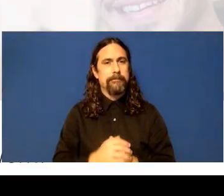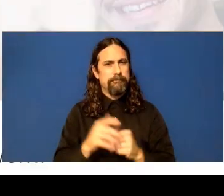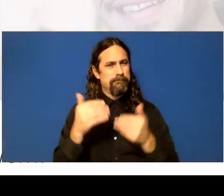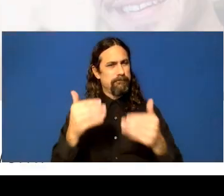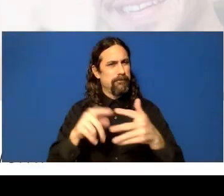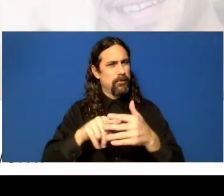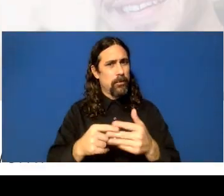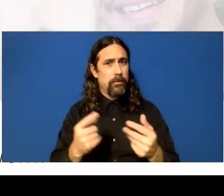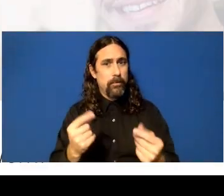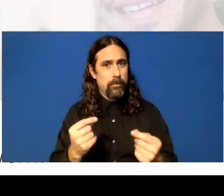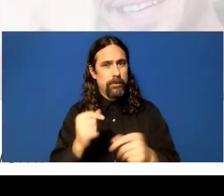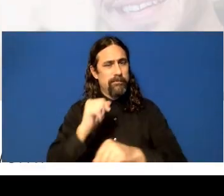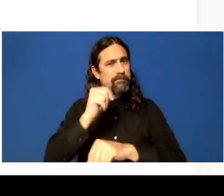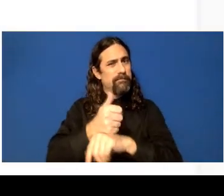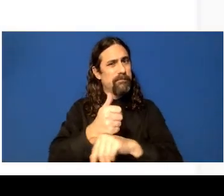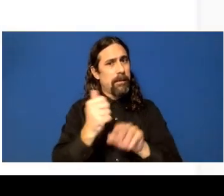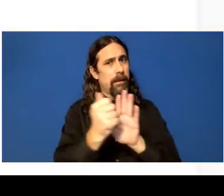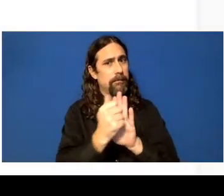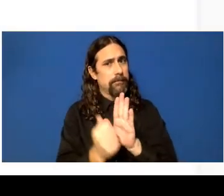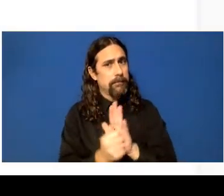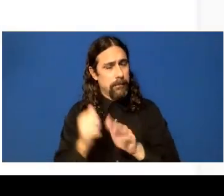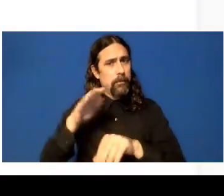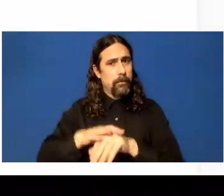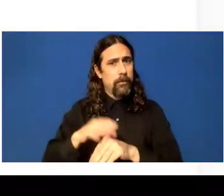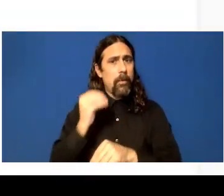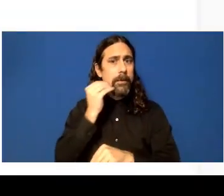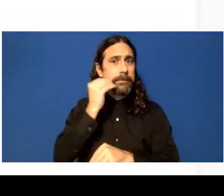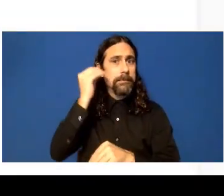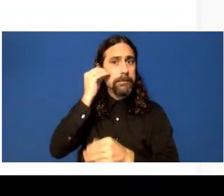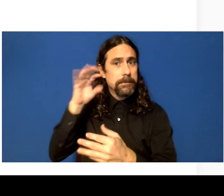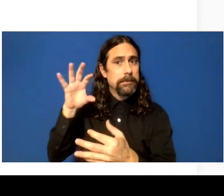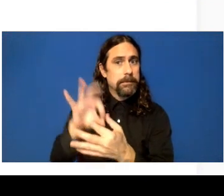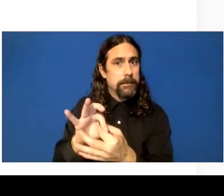Get started by creating an account on Housing Connect.